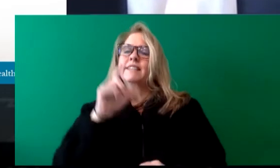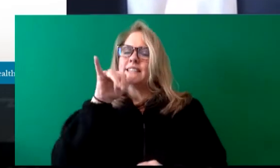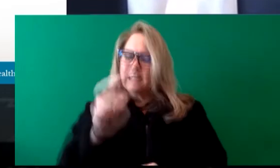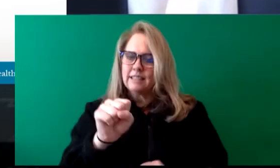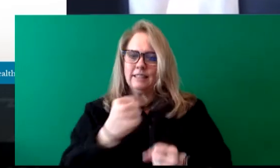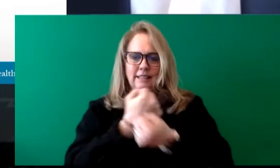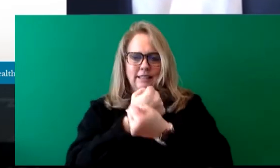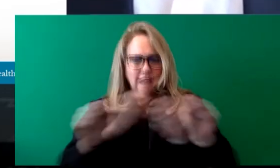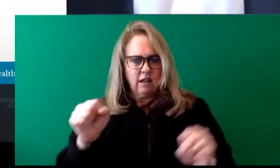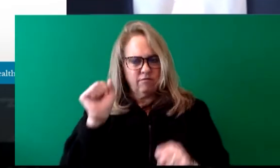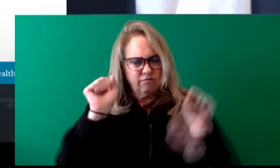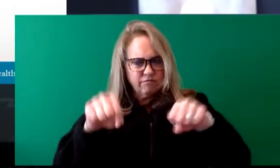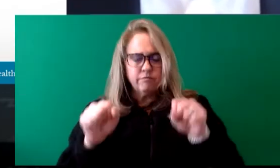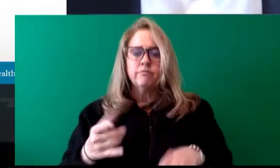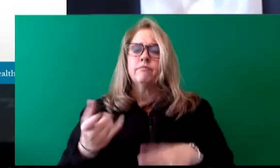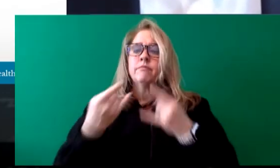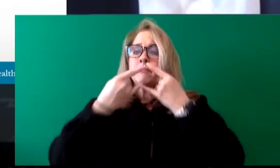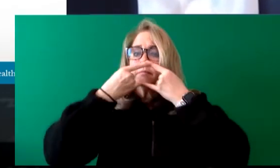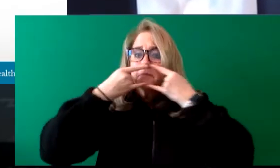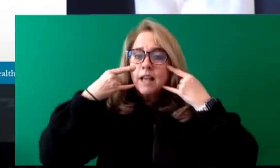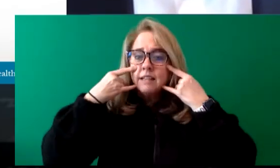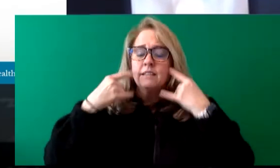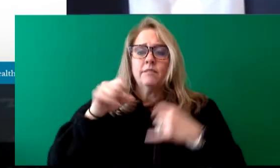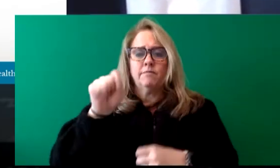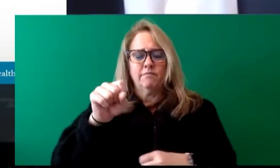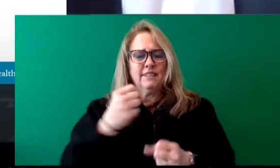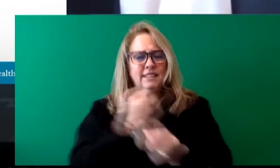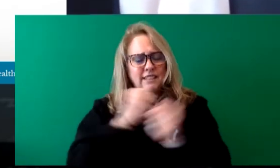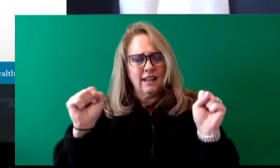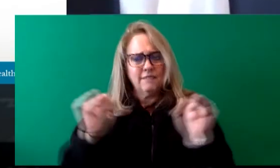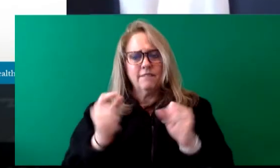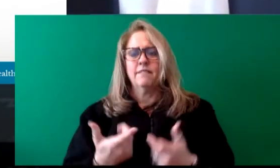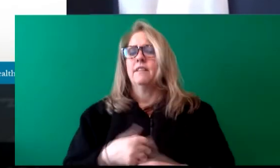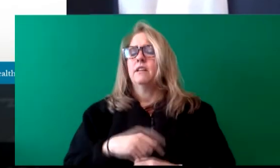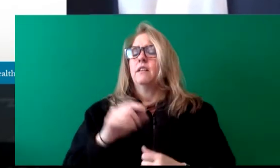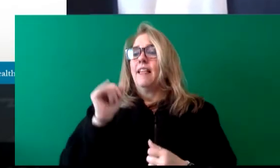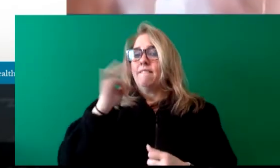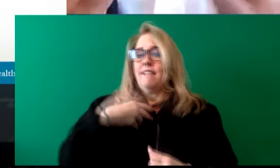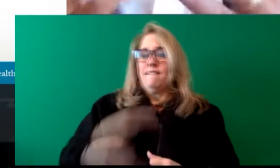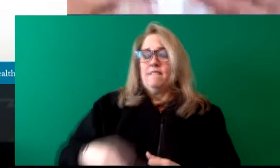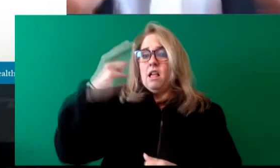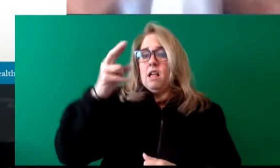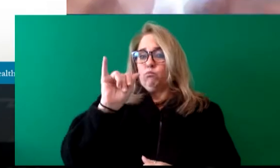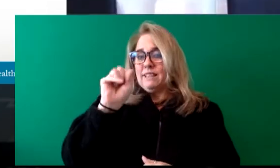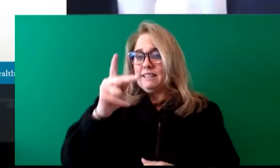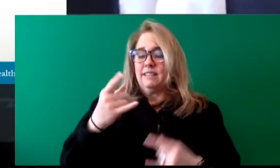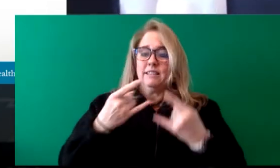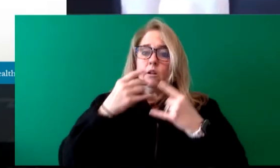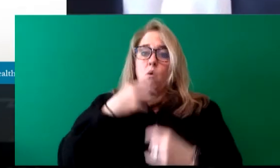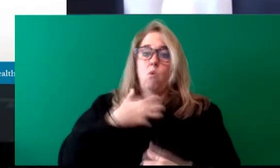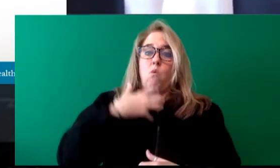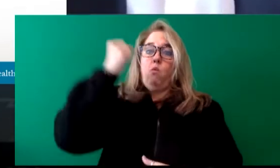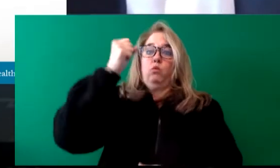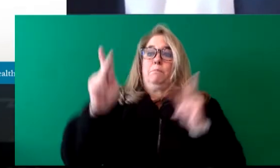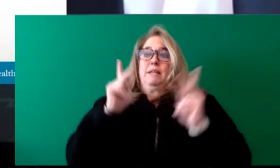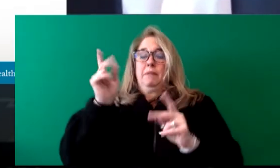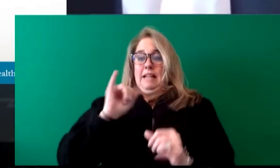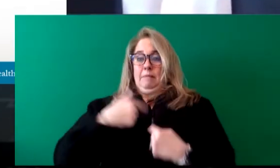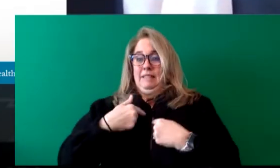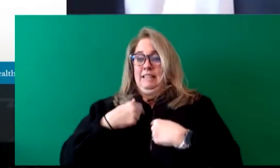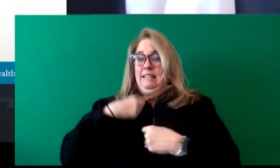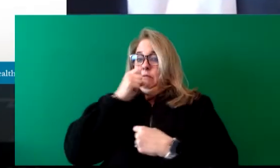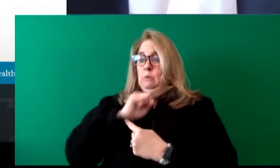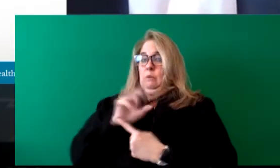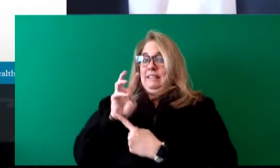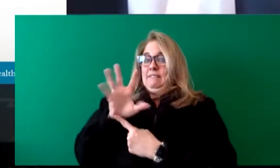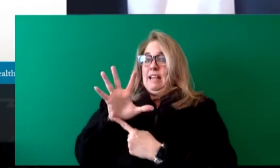particularly if you're higher risk, people with chronic medical conditions or people elderly like myself over the age of 65, it's still important to wear a mask to